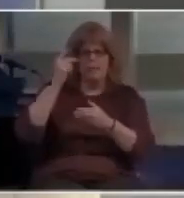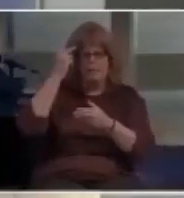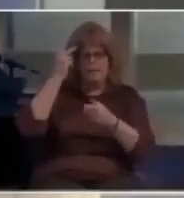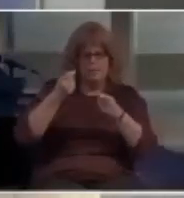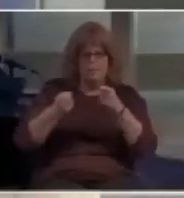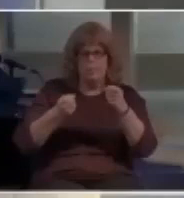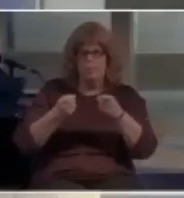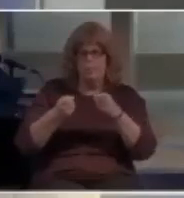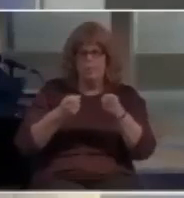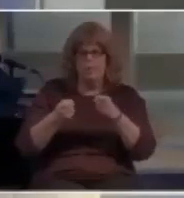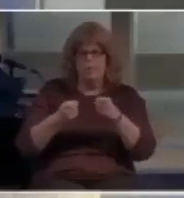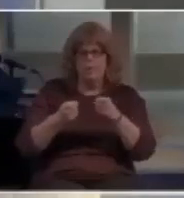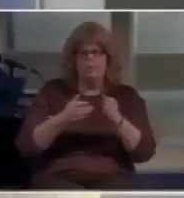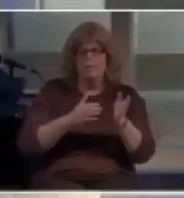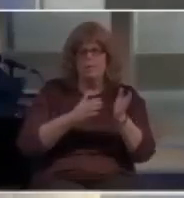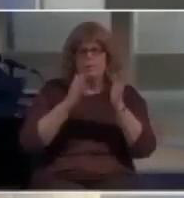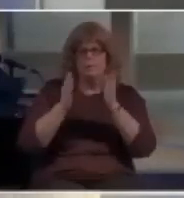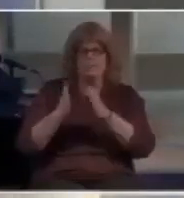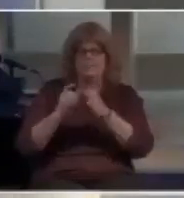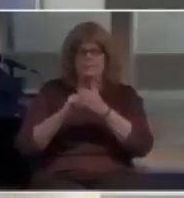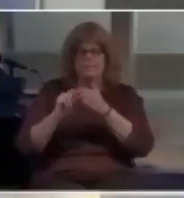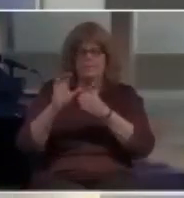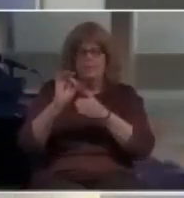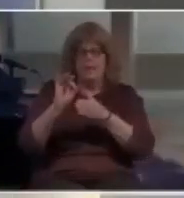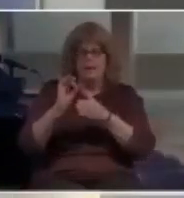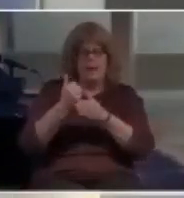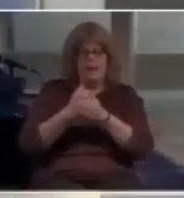rule. And he goes on and he says in verse 9,